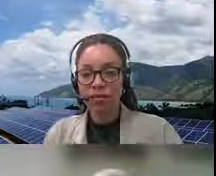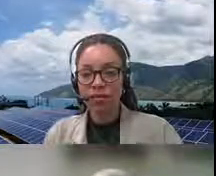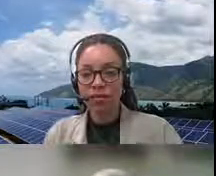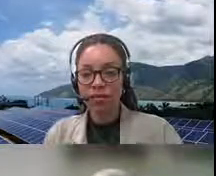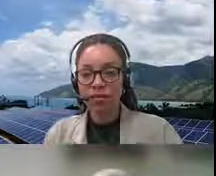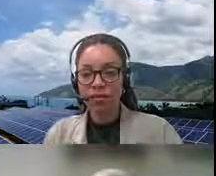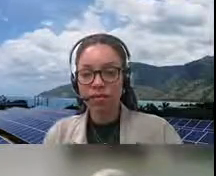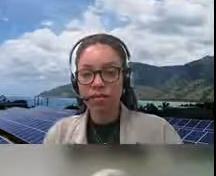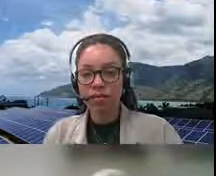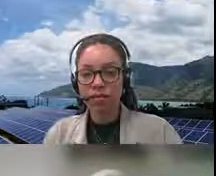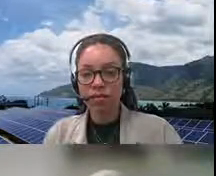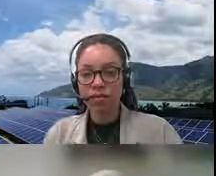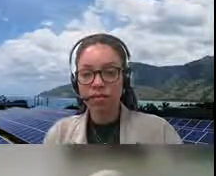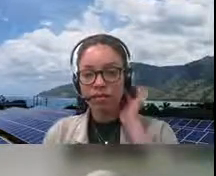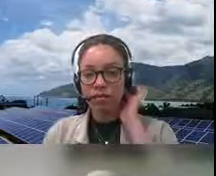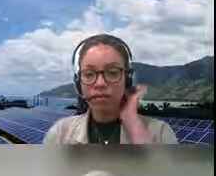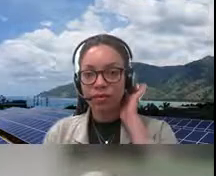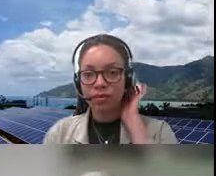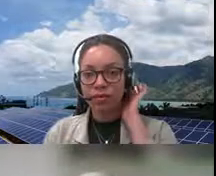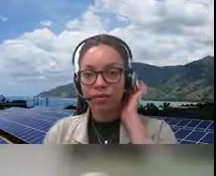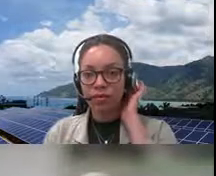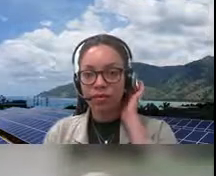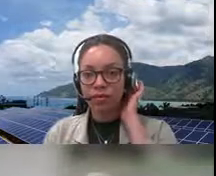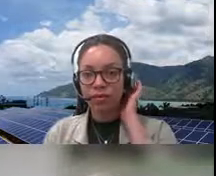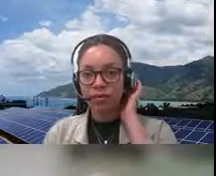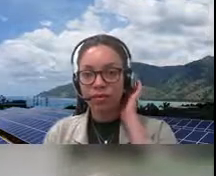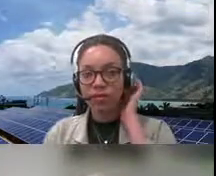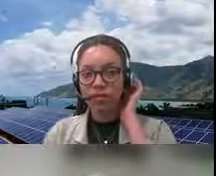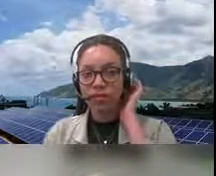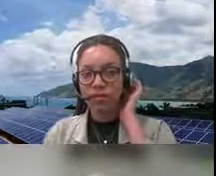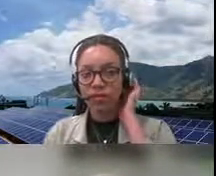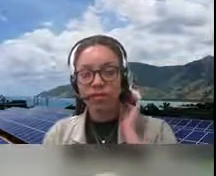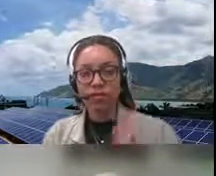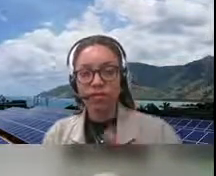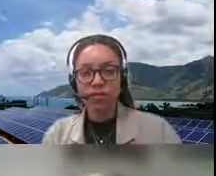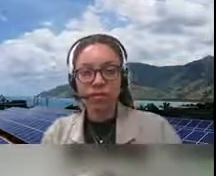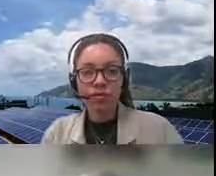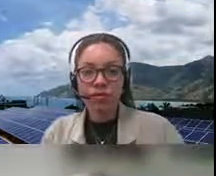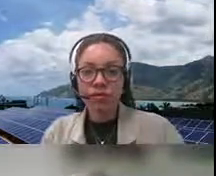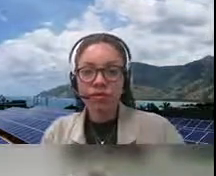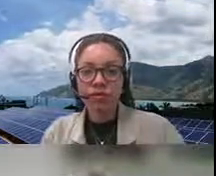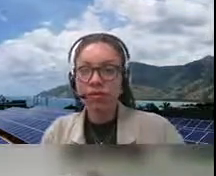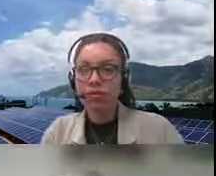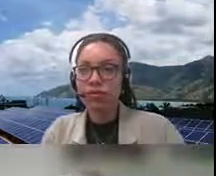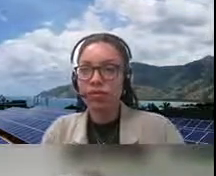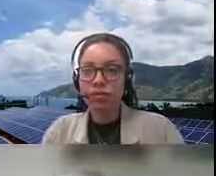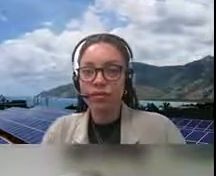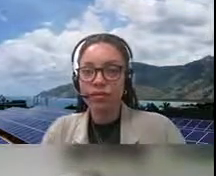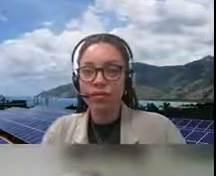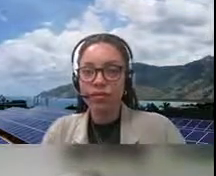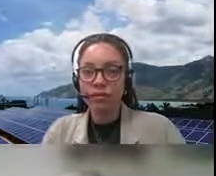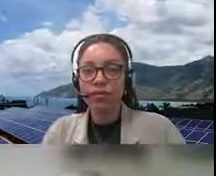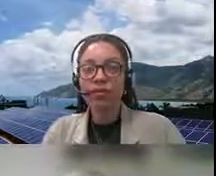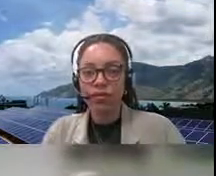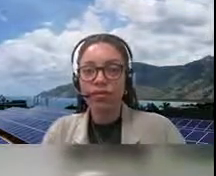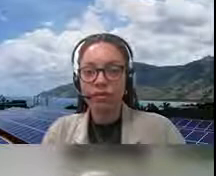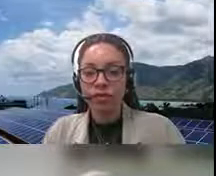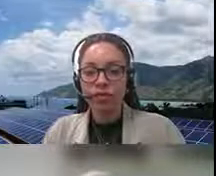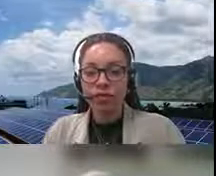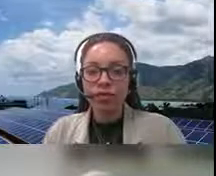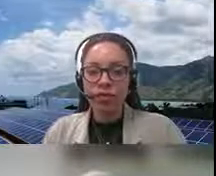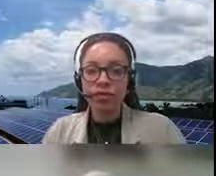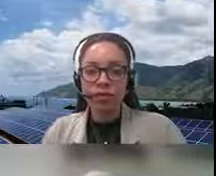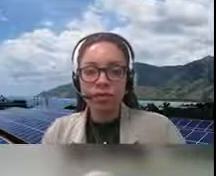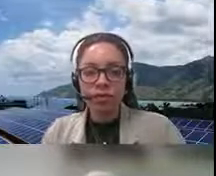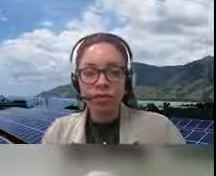for a few months of the year, it's really hard to make renewables pay off on that energy